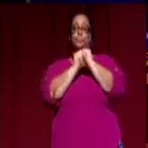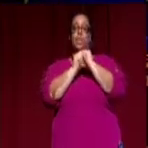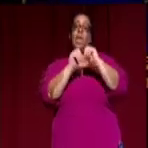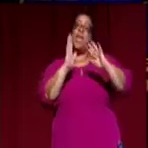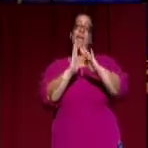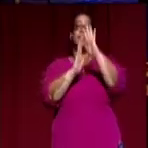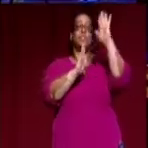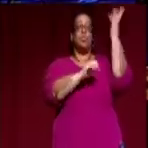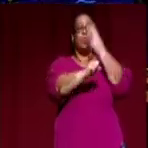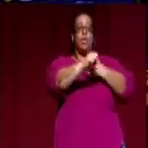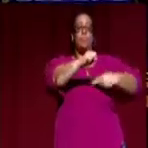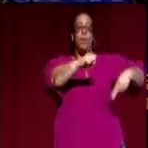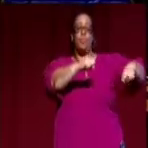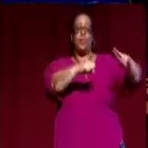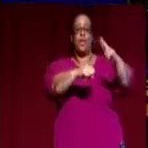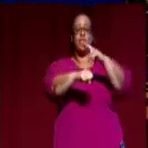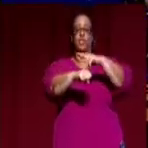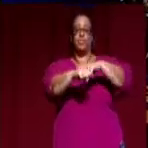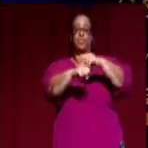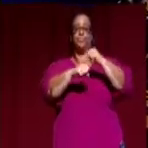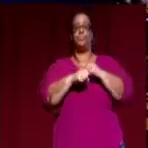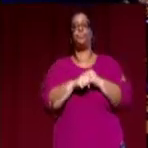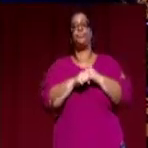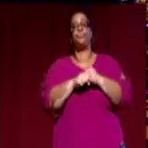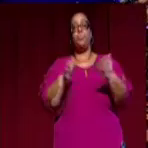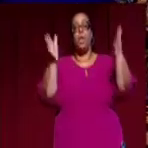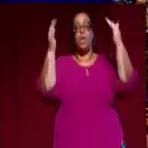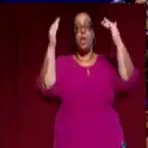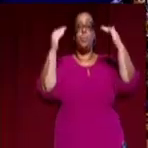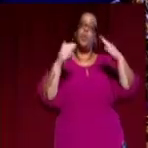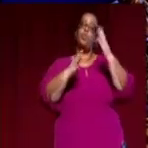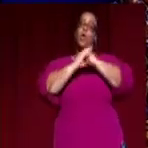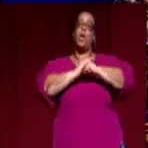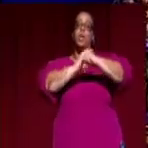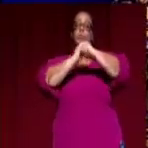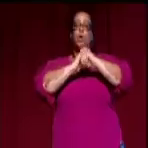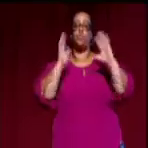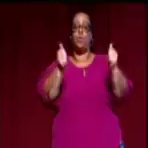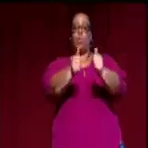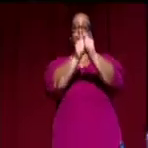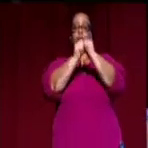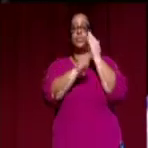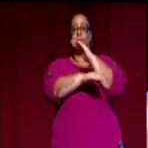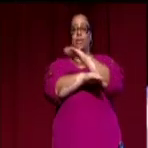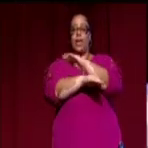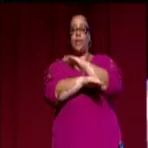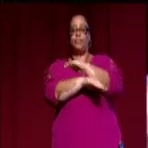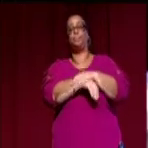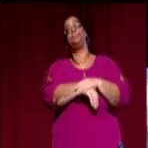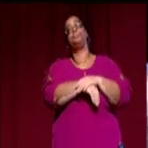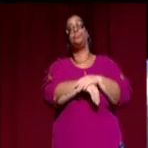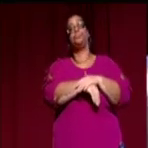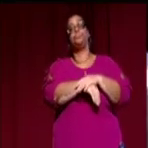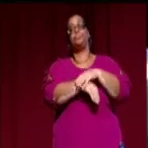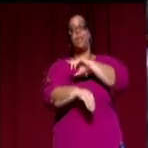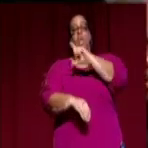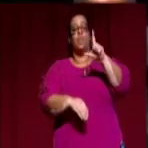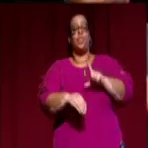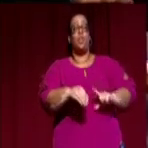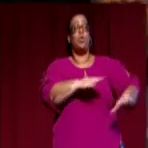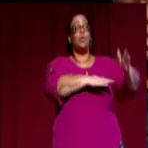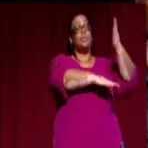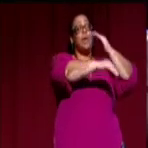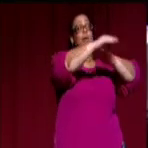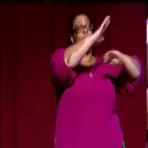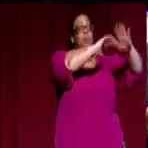above the nation. And his glory above the nation. Come on, you ought to worship with us tonight. Come on, shout. The Lord is high above the heaven.